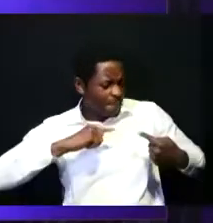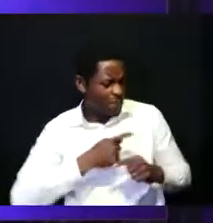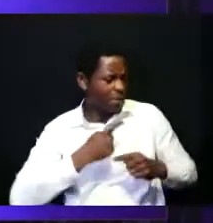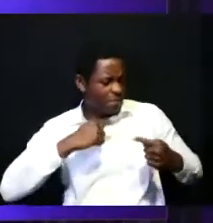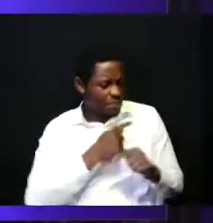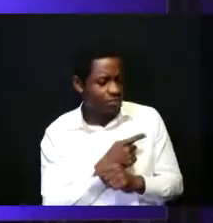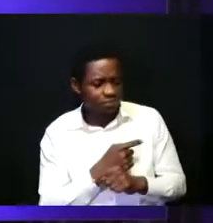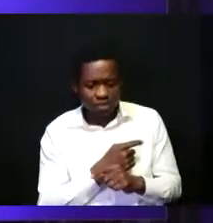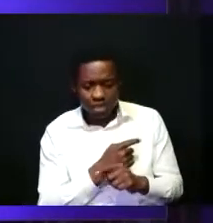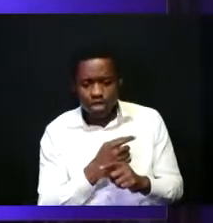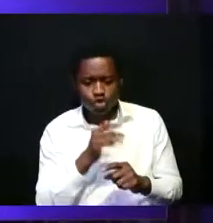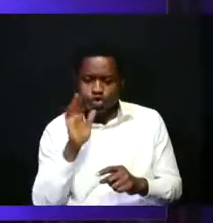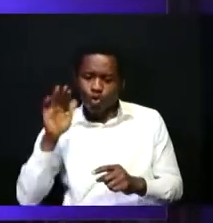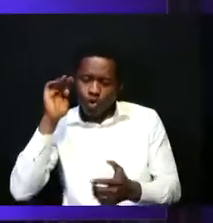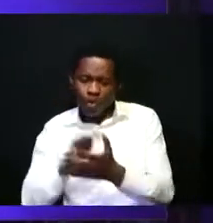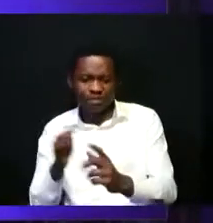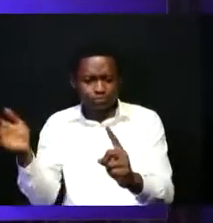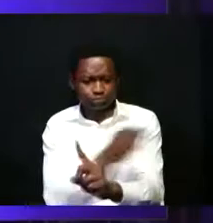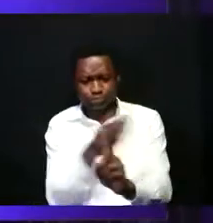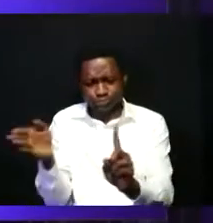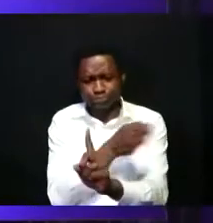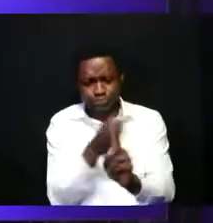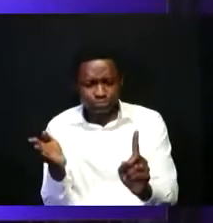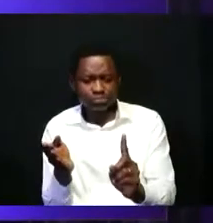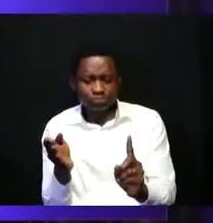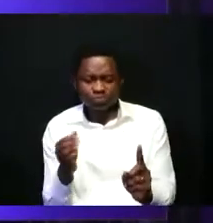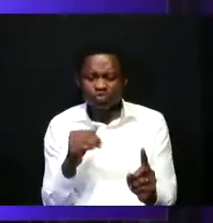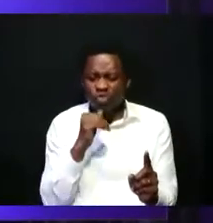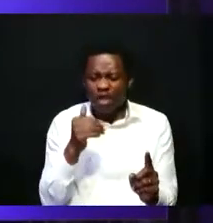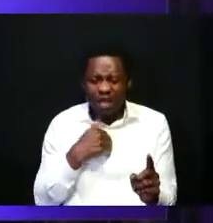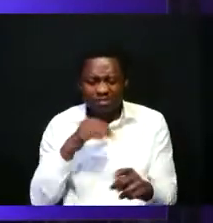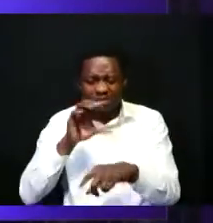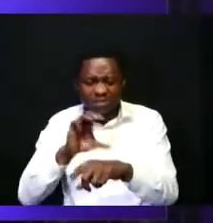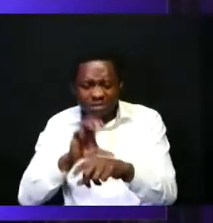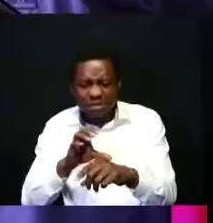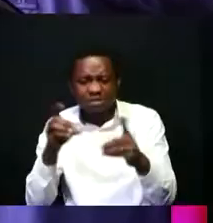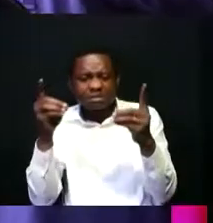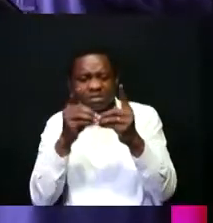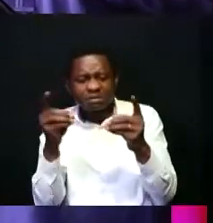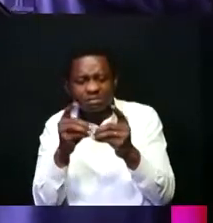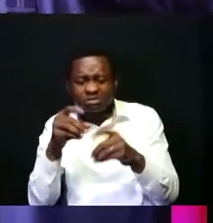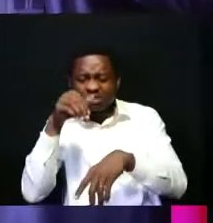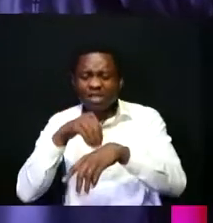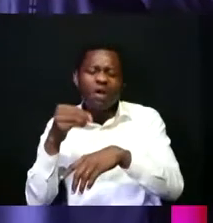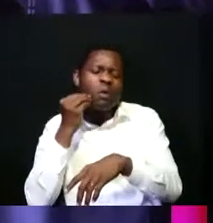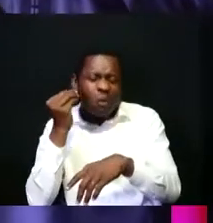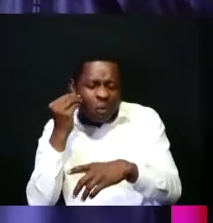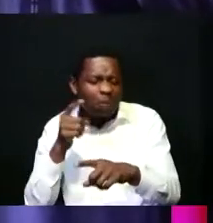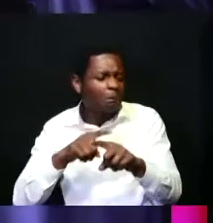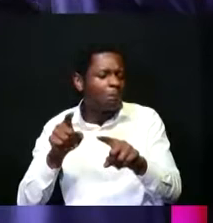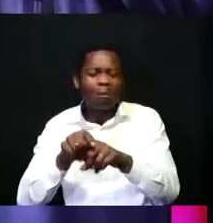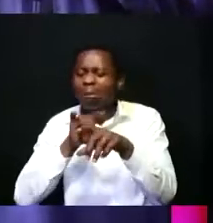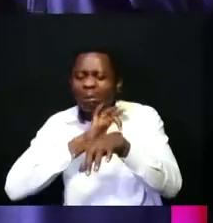Abuse wife. Na wotiti wonyire nom. Organize no devotions in the house. Na enu munu kura won chiche